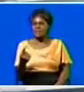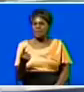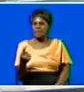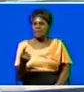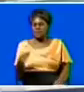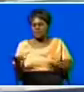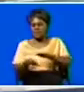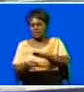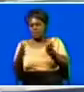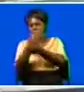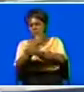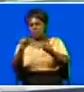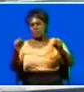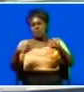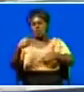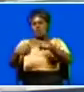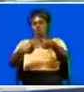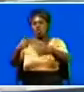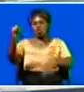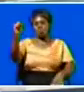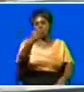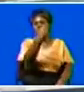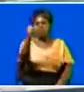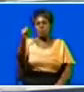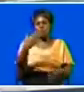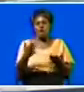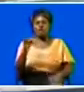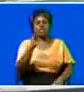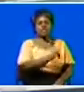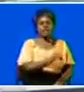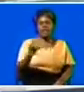Deputy President aendelee kutangatanga ama atulie Nairobi.